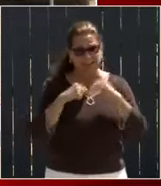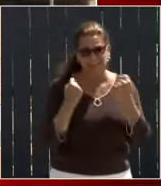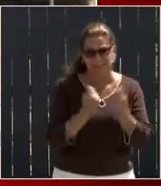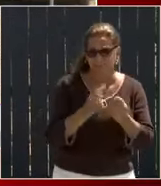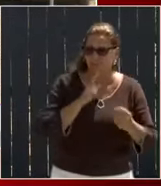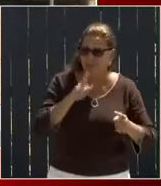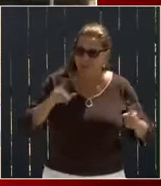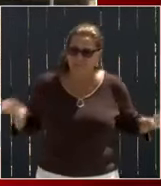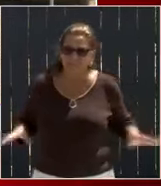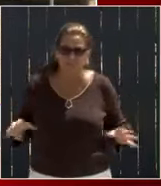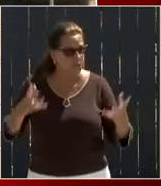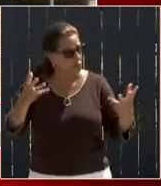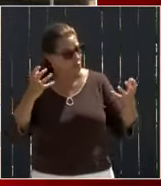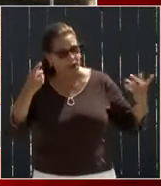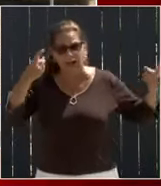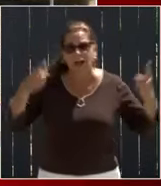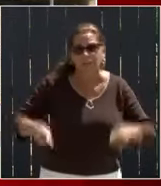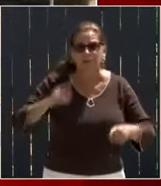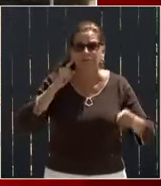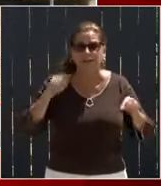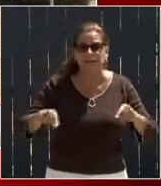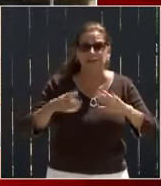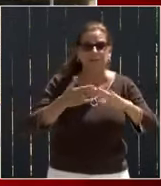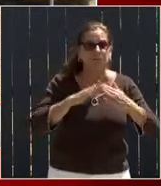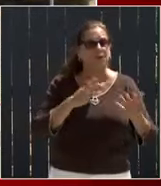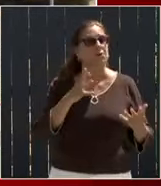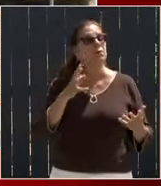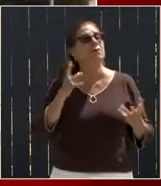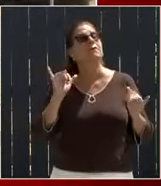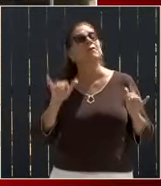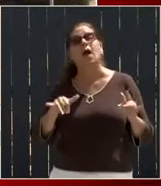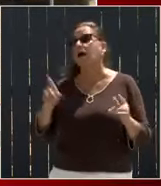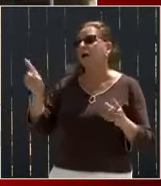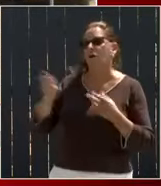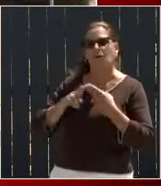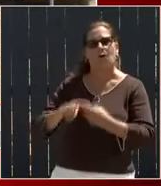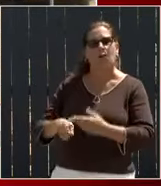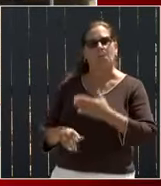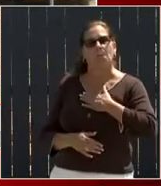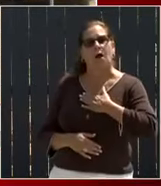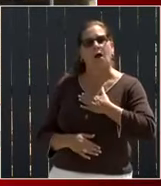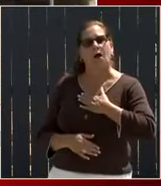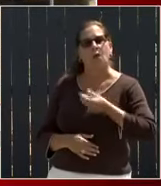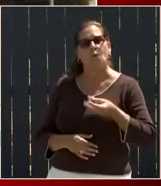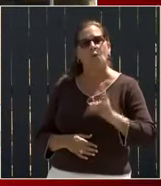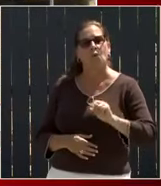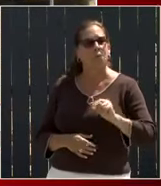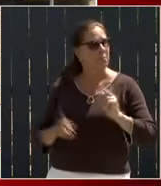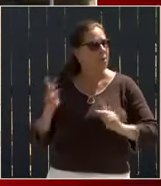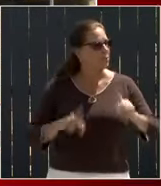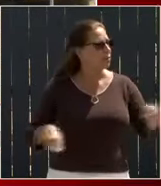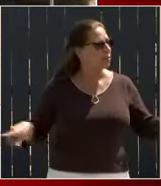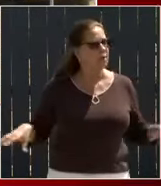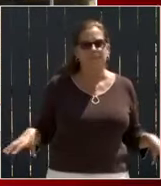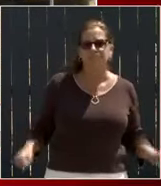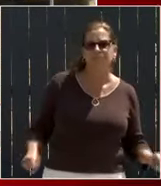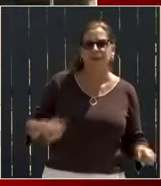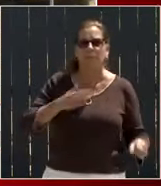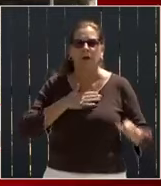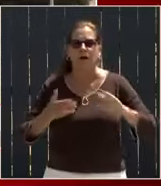this community can call their own. My commitment to cultivating places through revitalizing